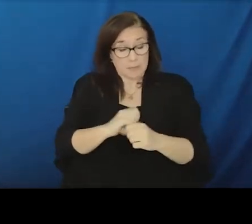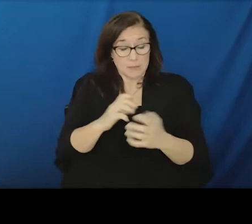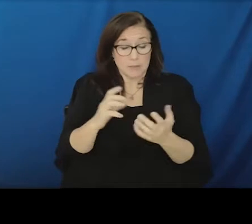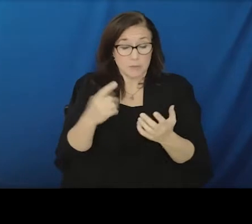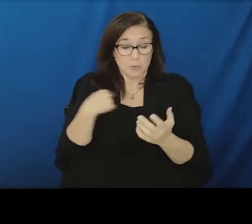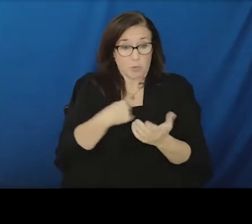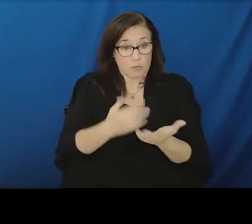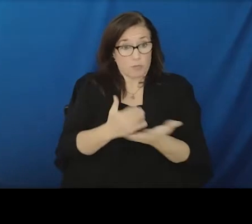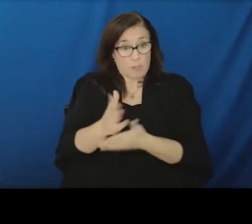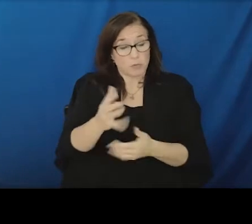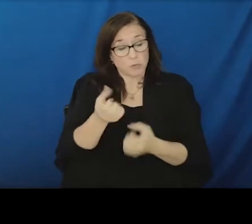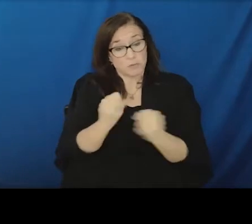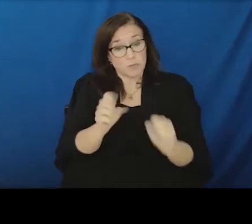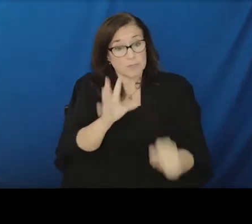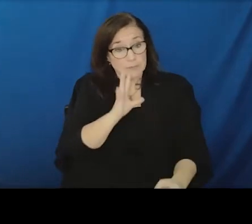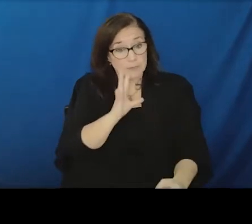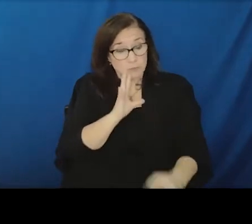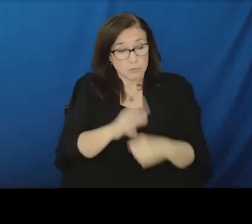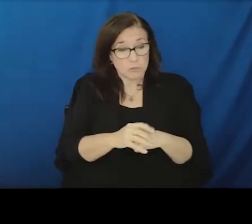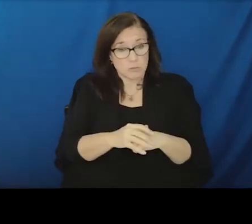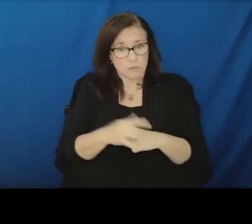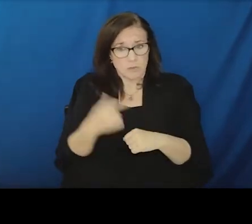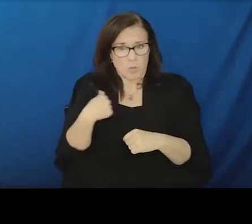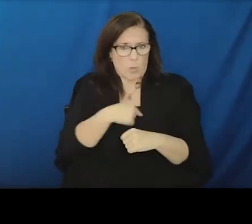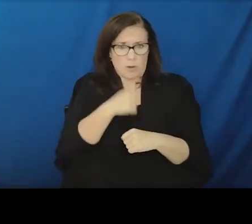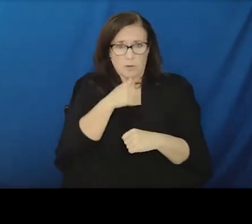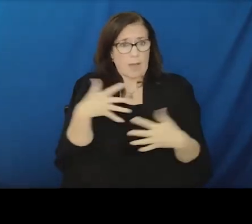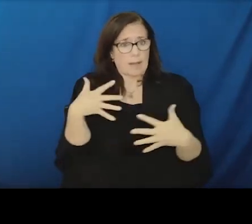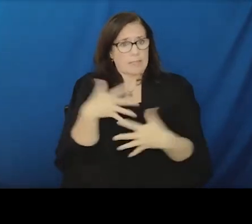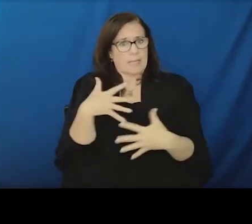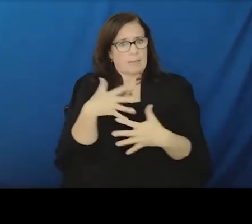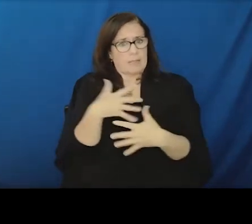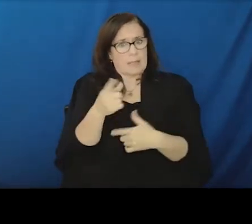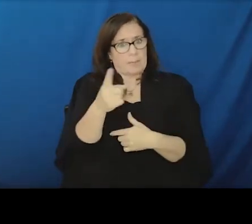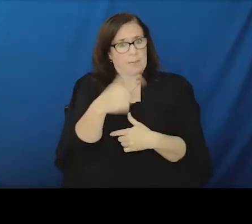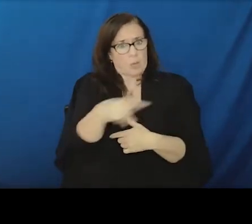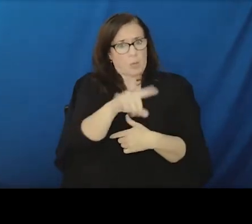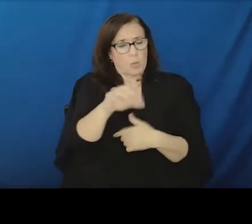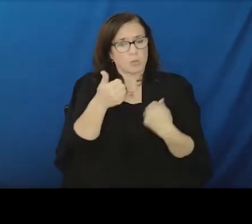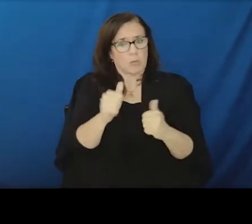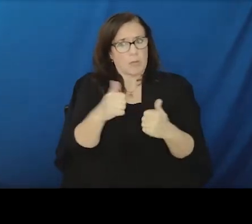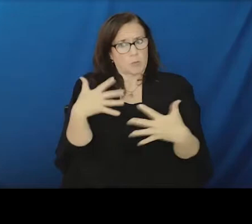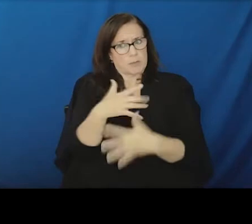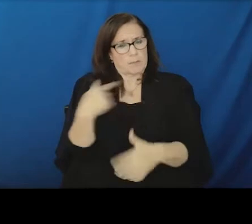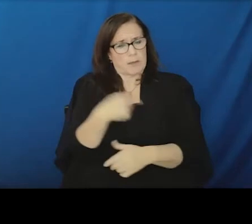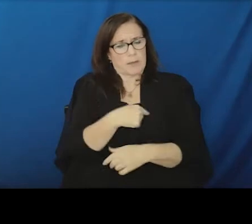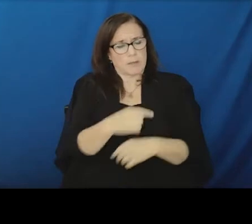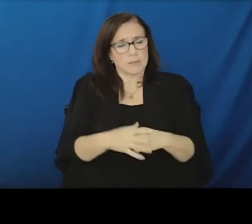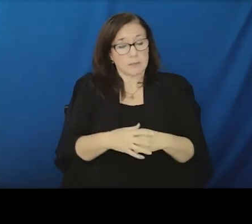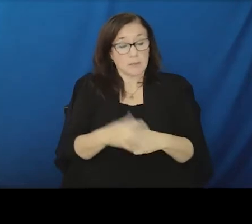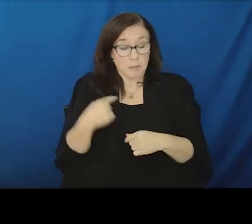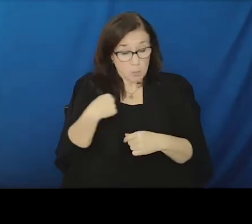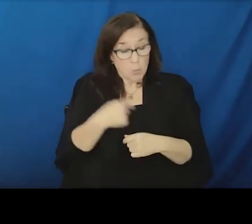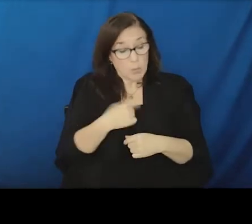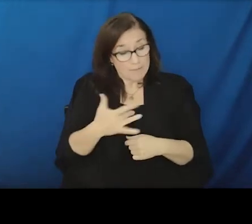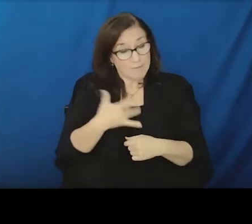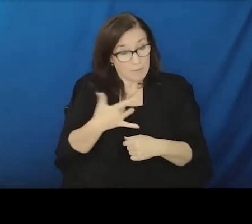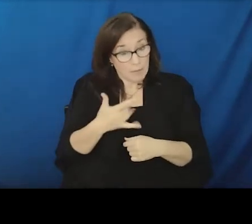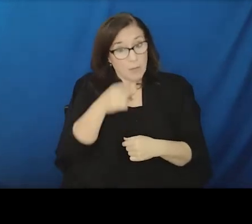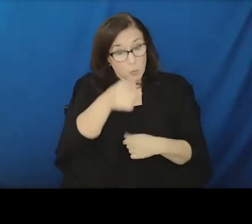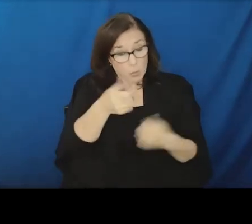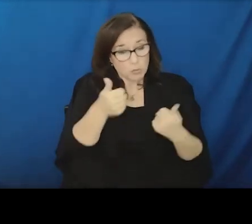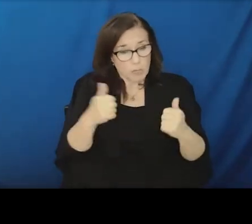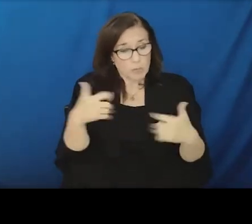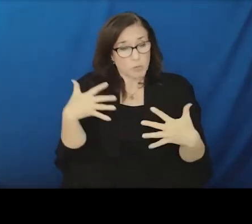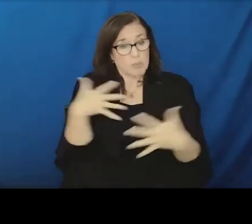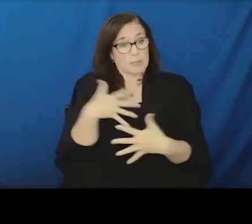you that we are not intimidated by this attempt to intimidate. However, we believe it is intended to intimidate and that